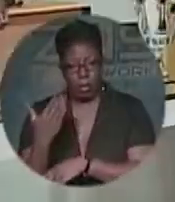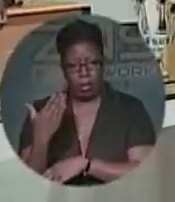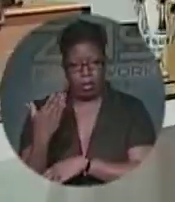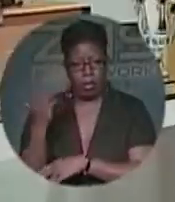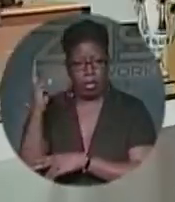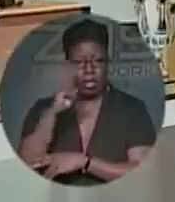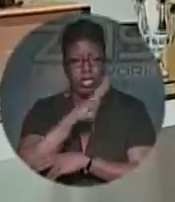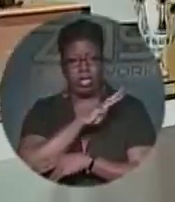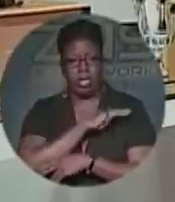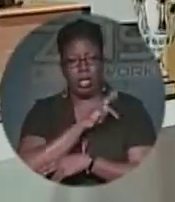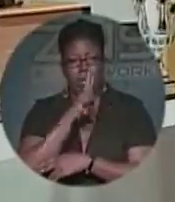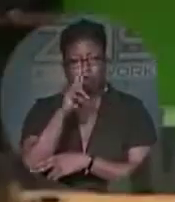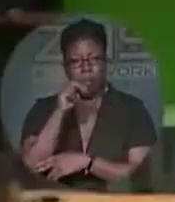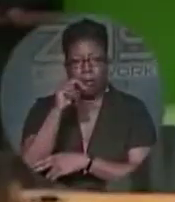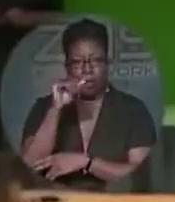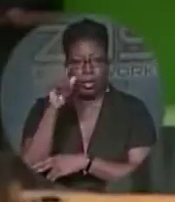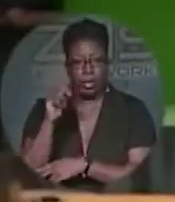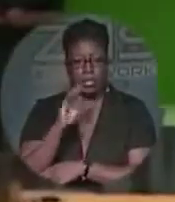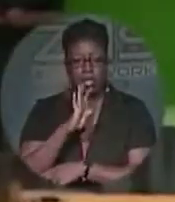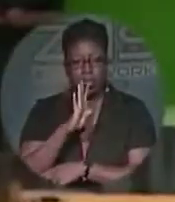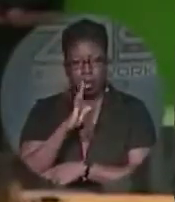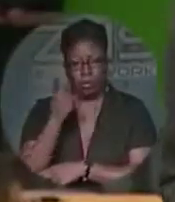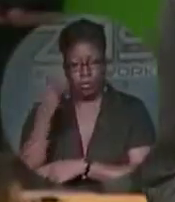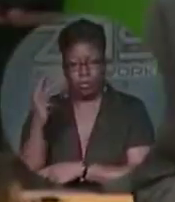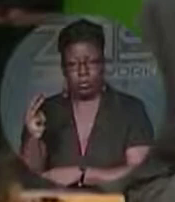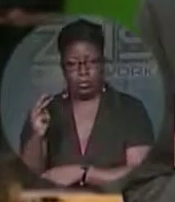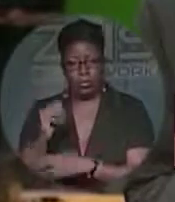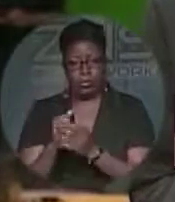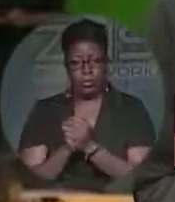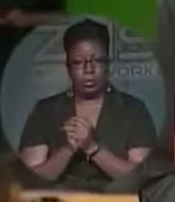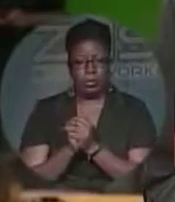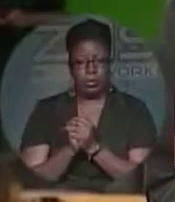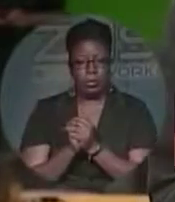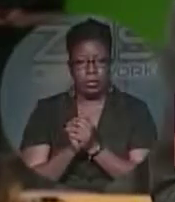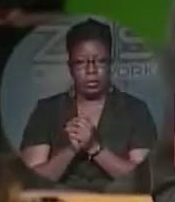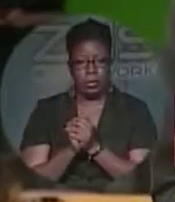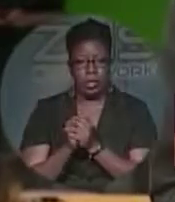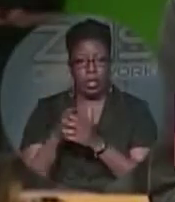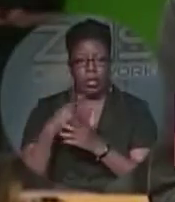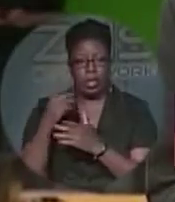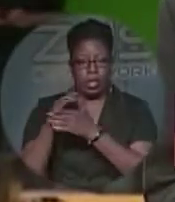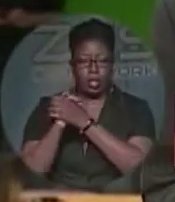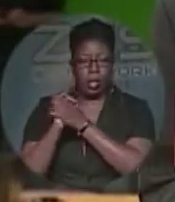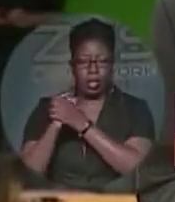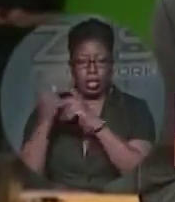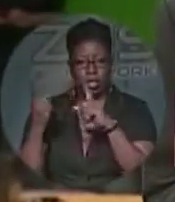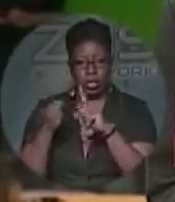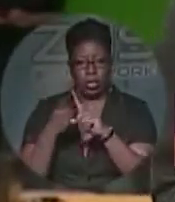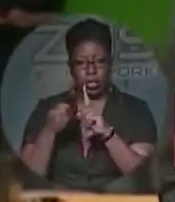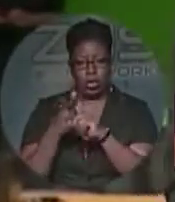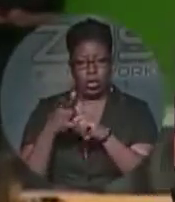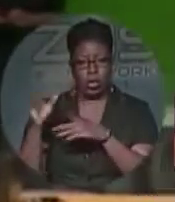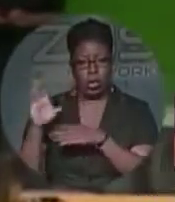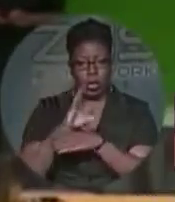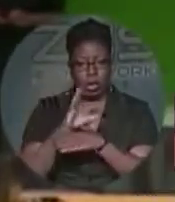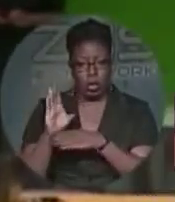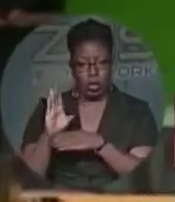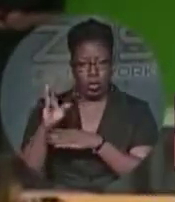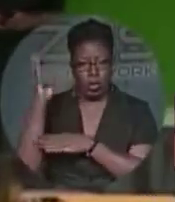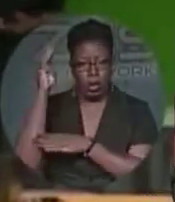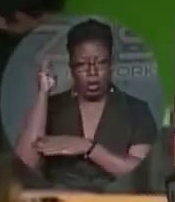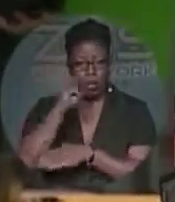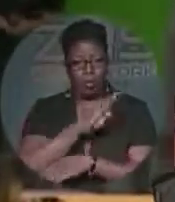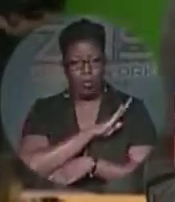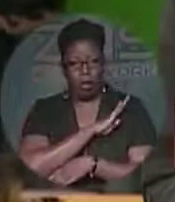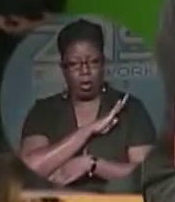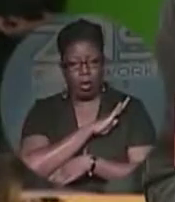stead. On behalf of the Honorable Minister and myself, we extend congratulations to Coach Mario Boleg and the reigning